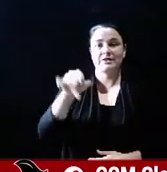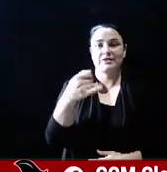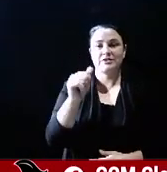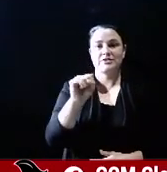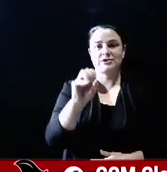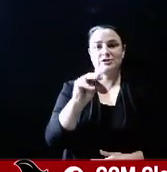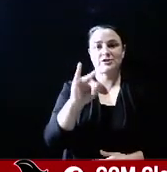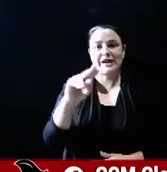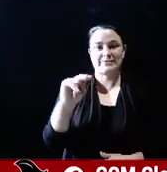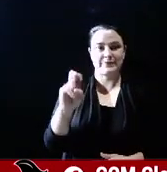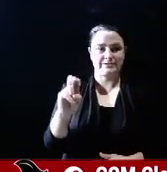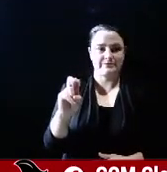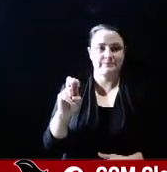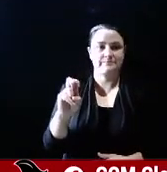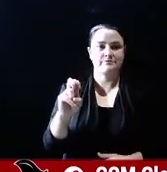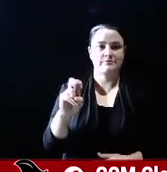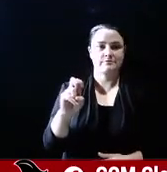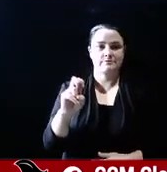Jasmine Arceo.